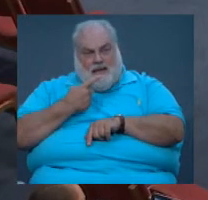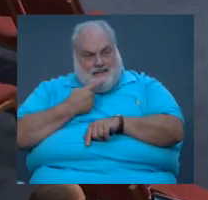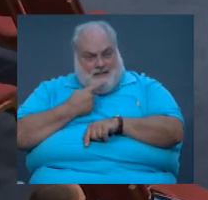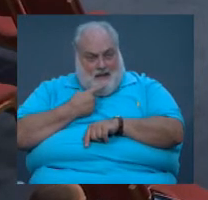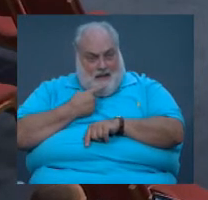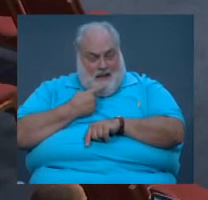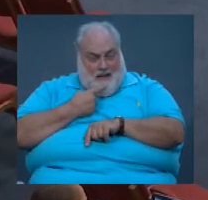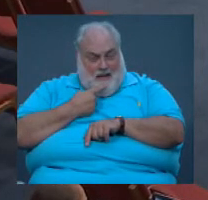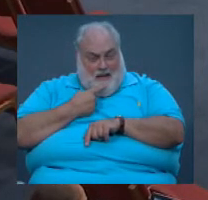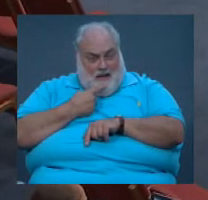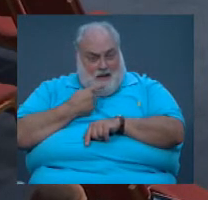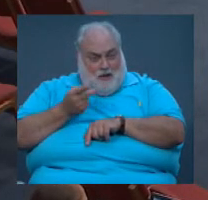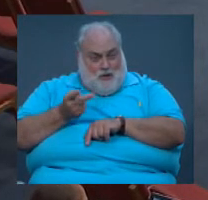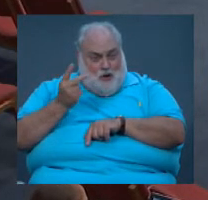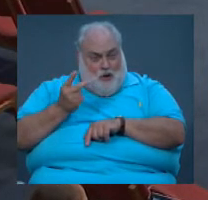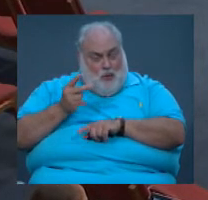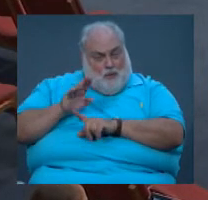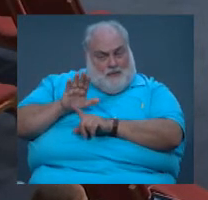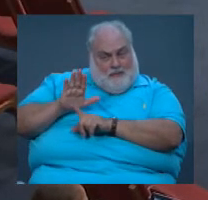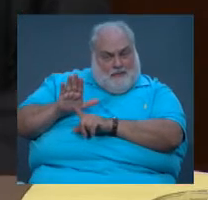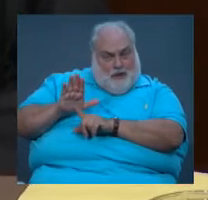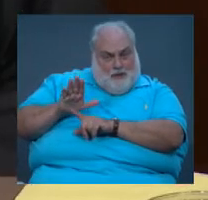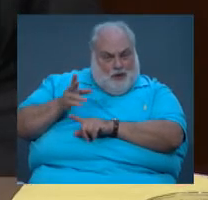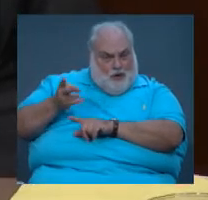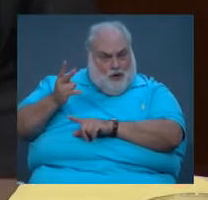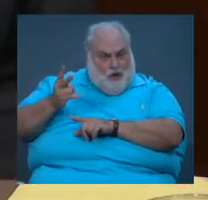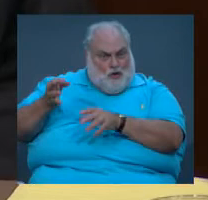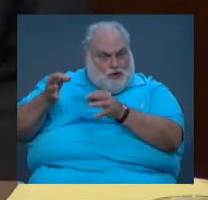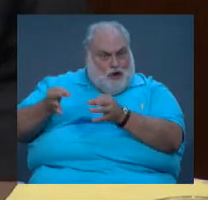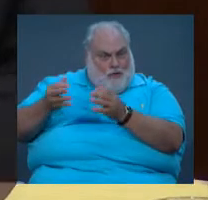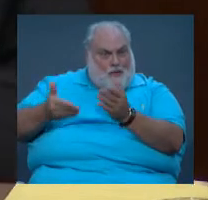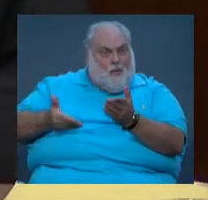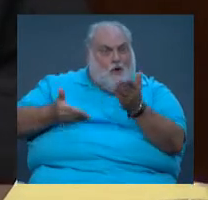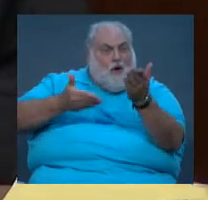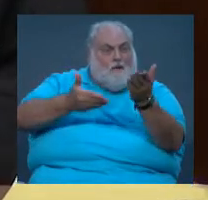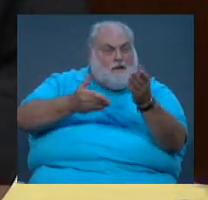that, and that was at their choosing, they were offered